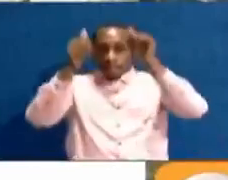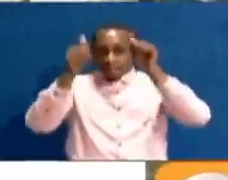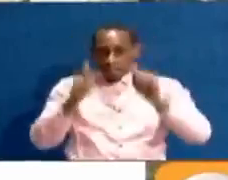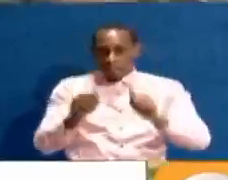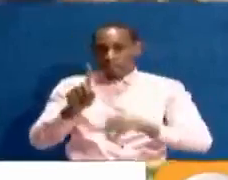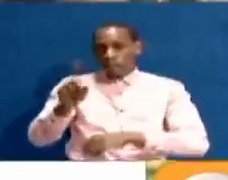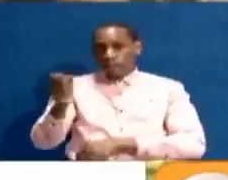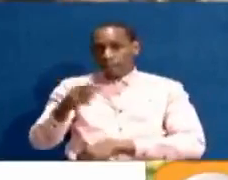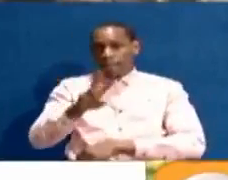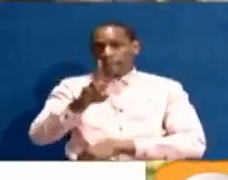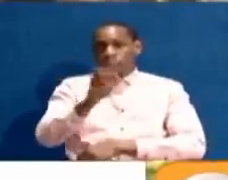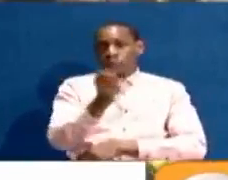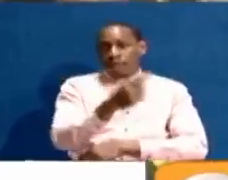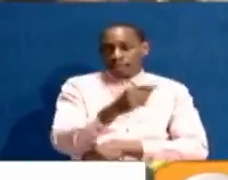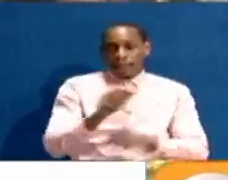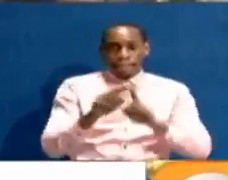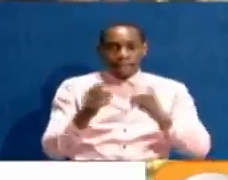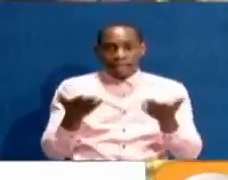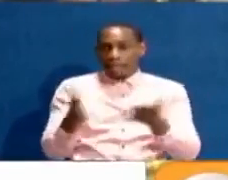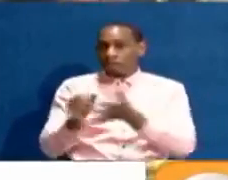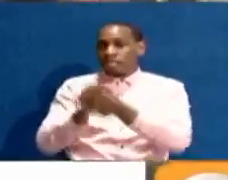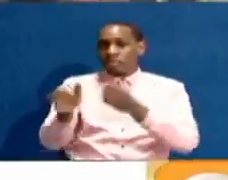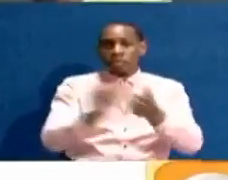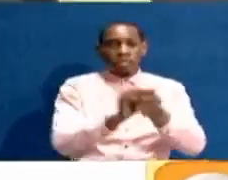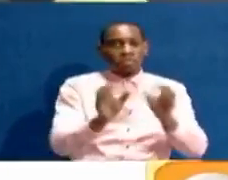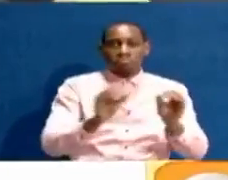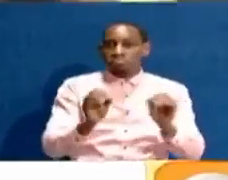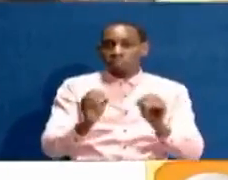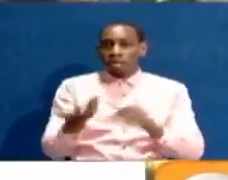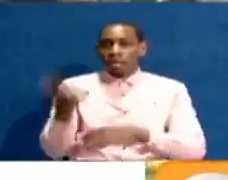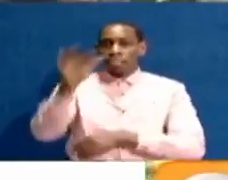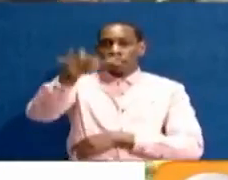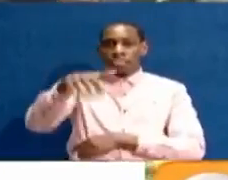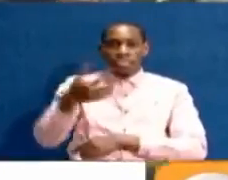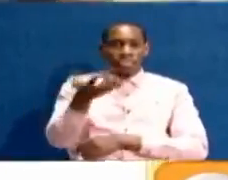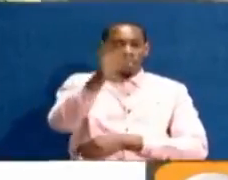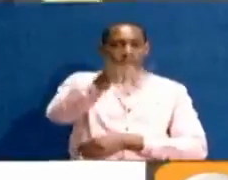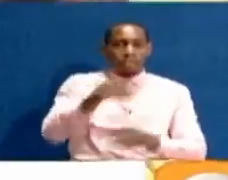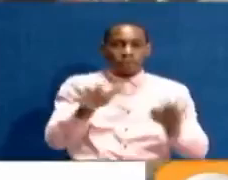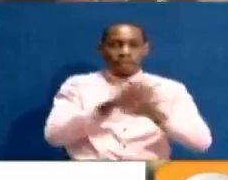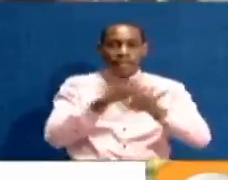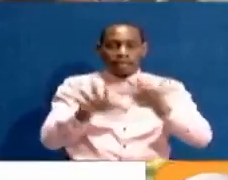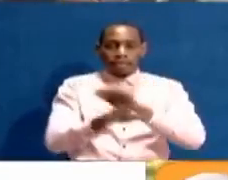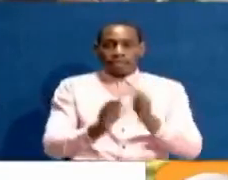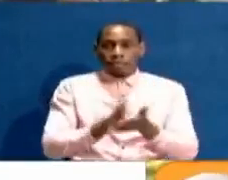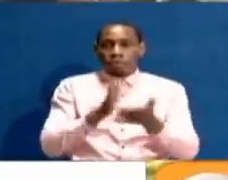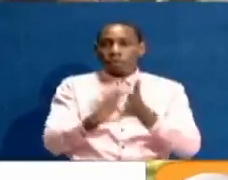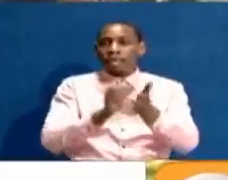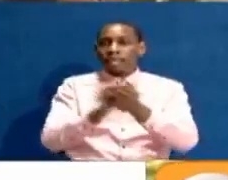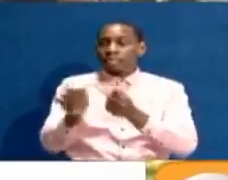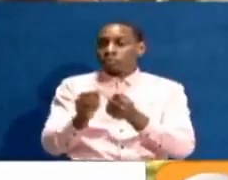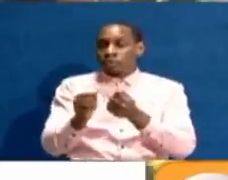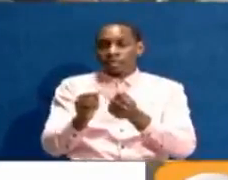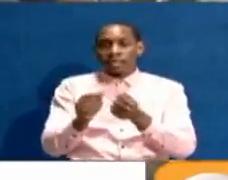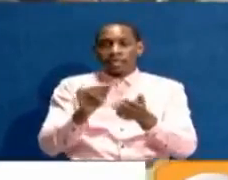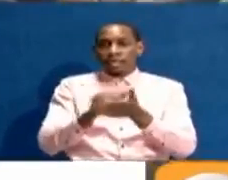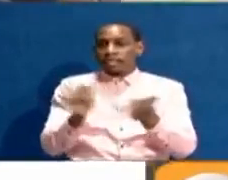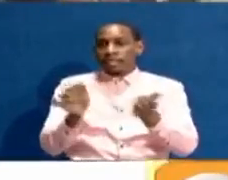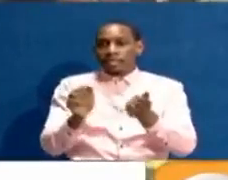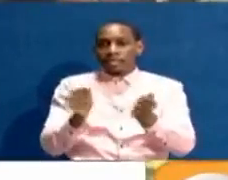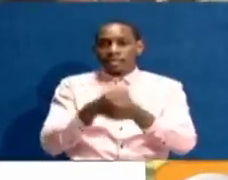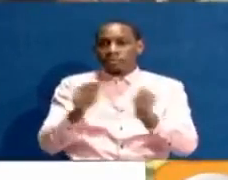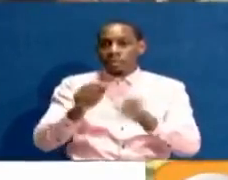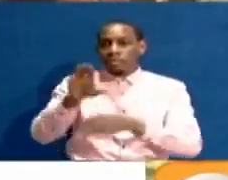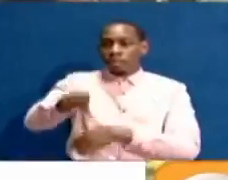mwezi moja mbili. Lakini sio kupomoa tu kuja na tractor na kubomoa kila kitu. Tena wanakanyaka kanyaka ile mbaya. Hata kutoa